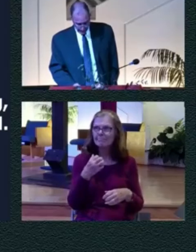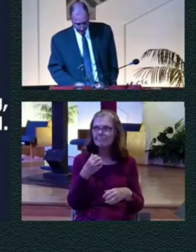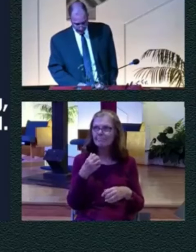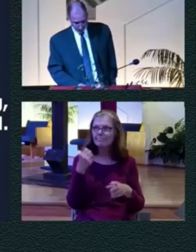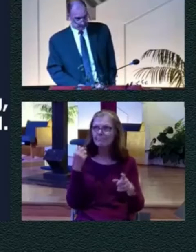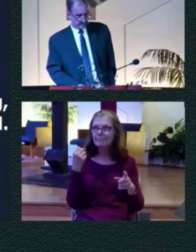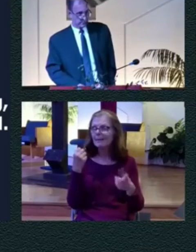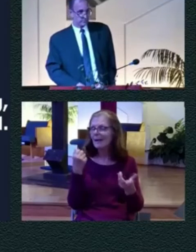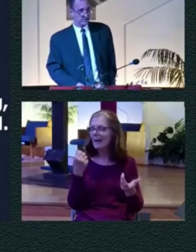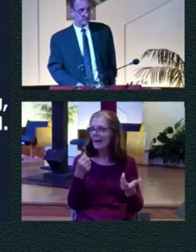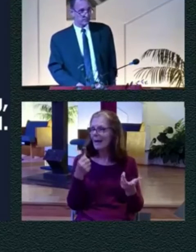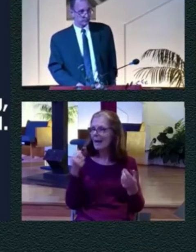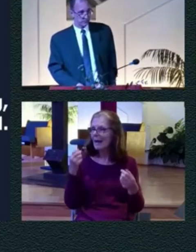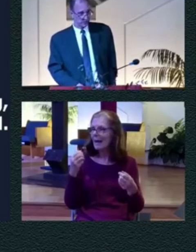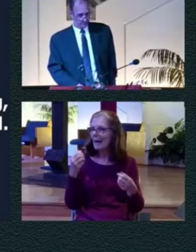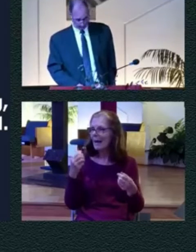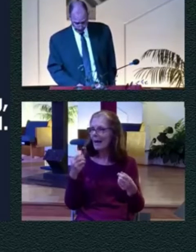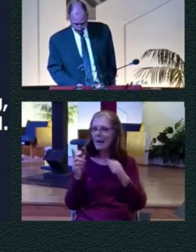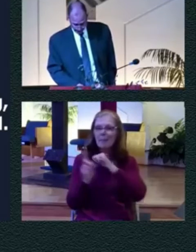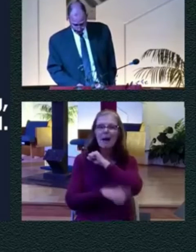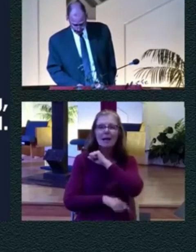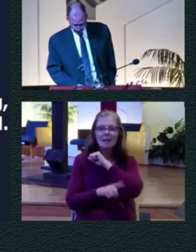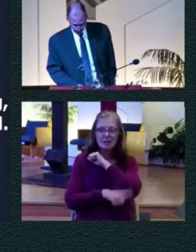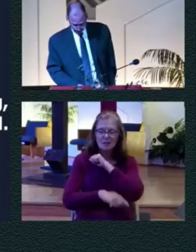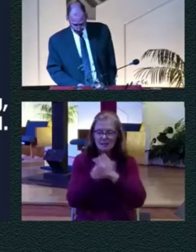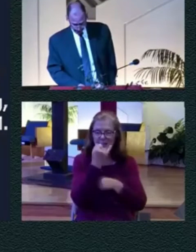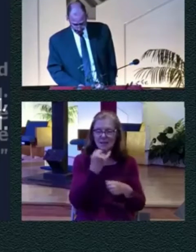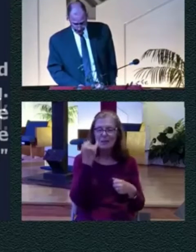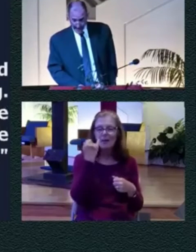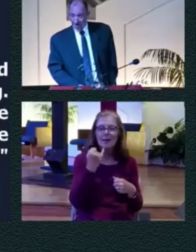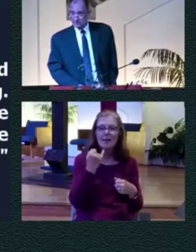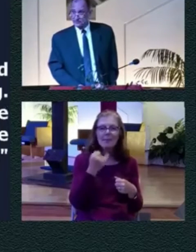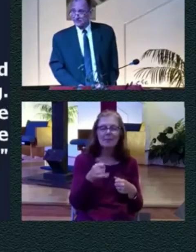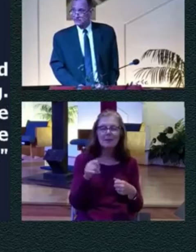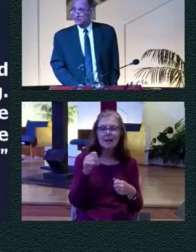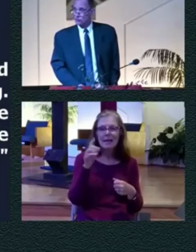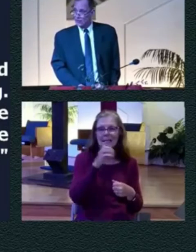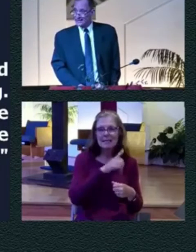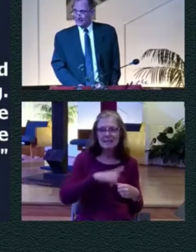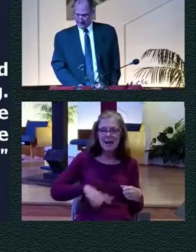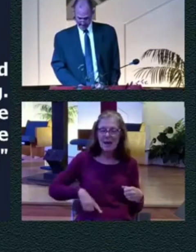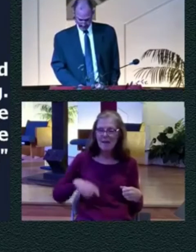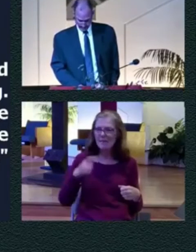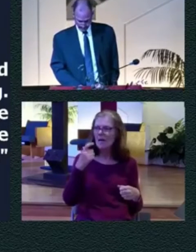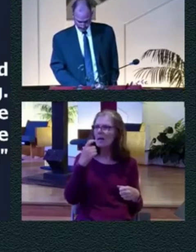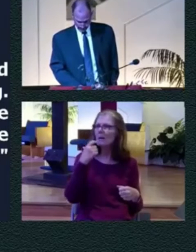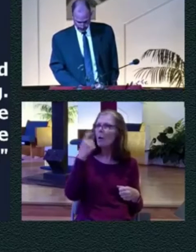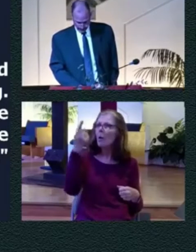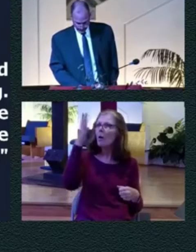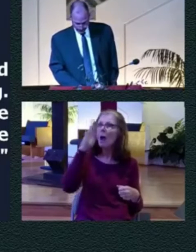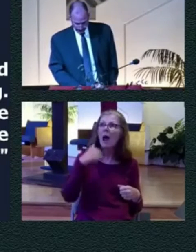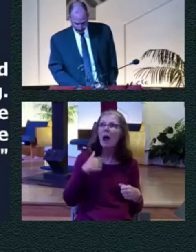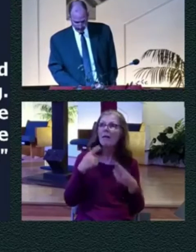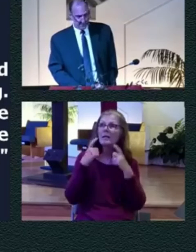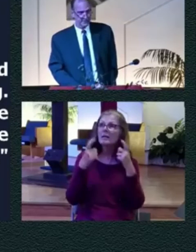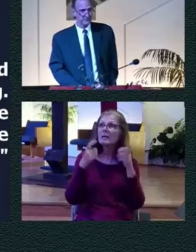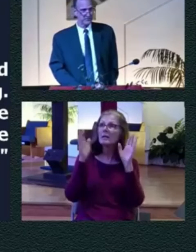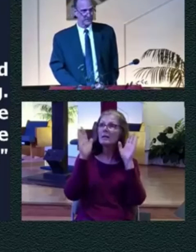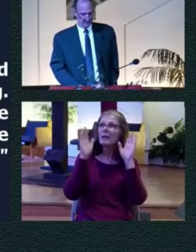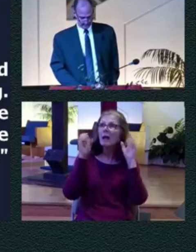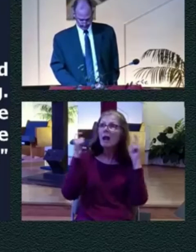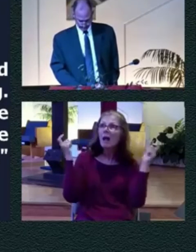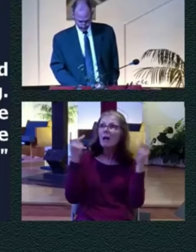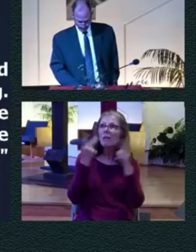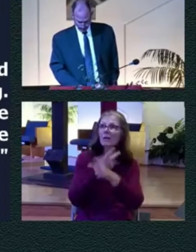And David immediately responds, David said to God, I have sinned greatly in that I have done this